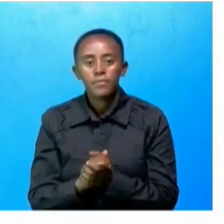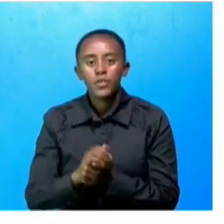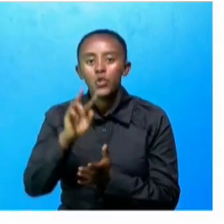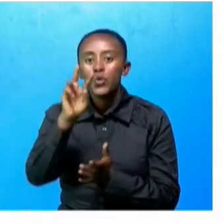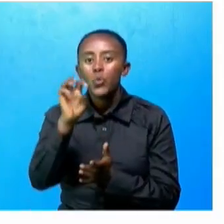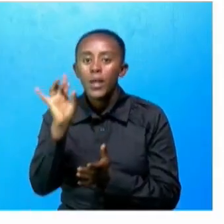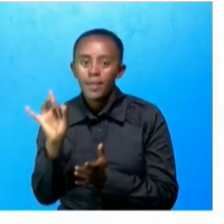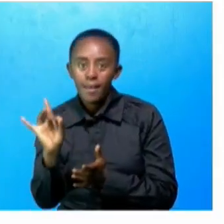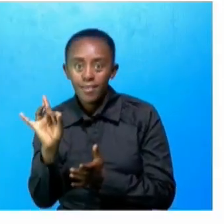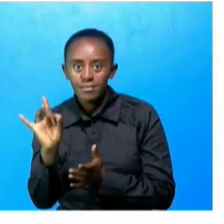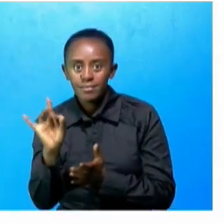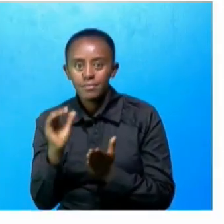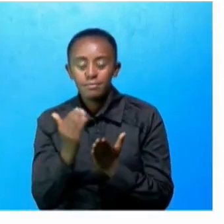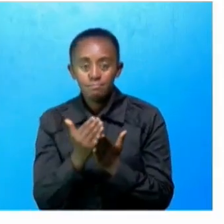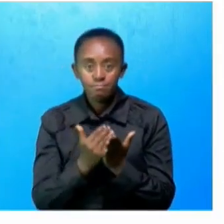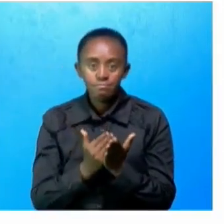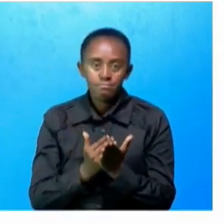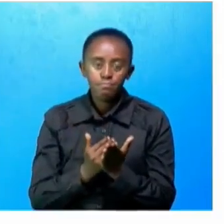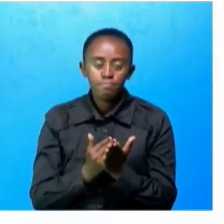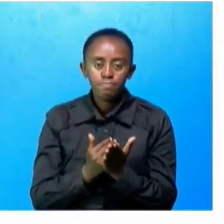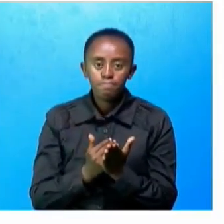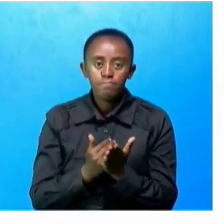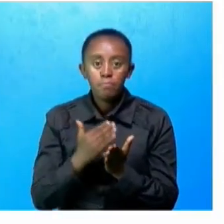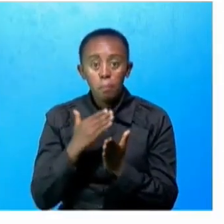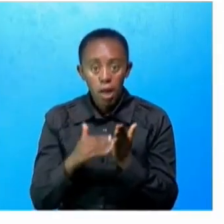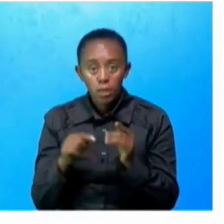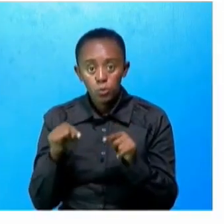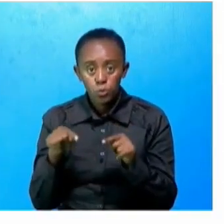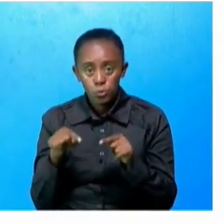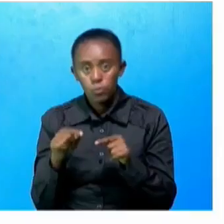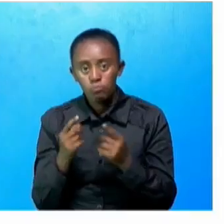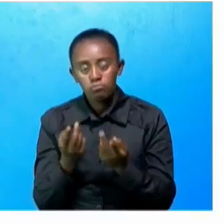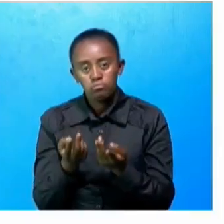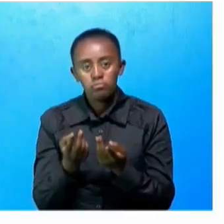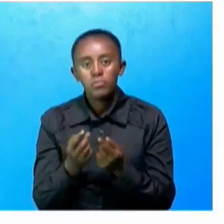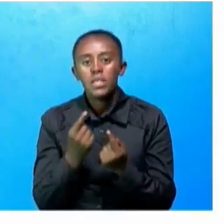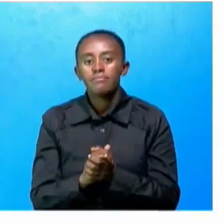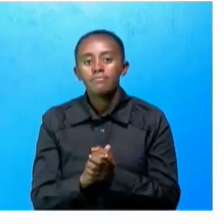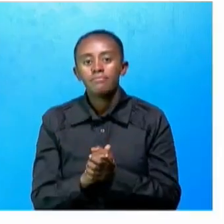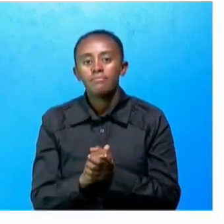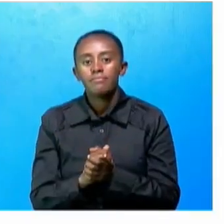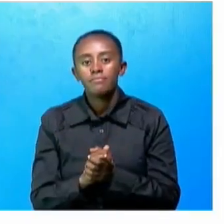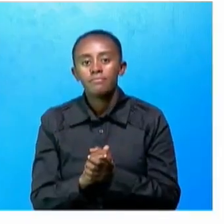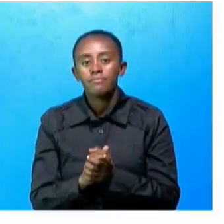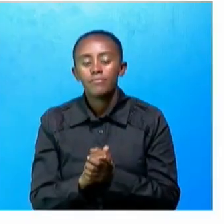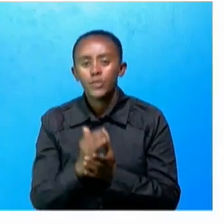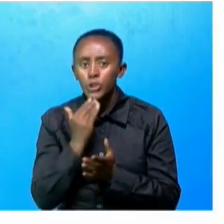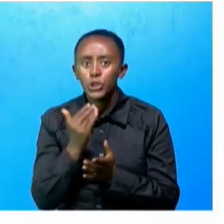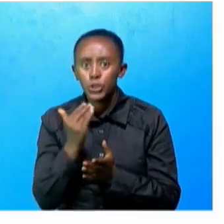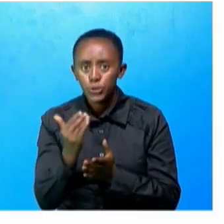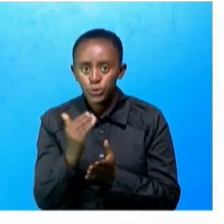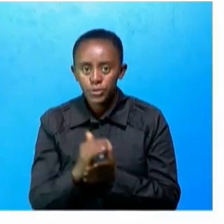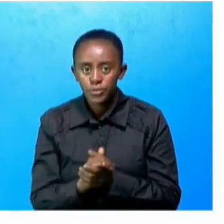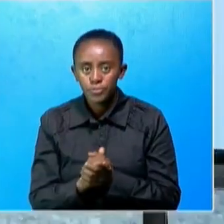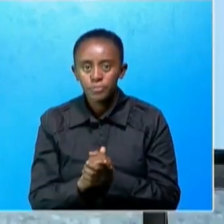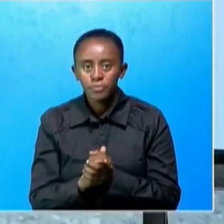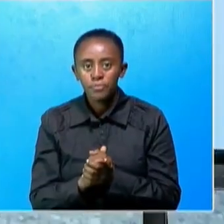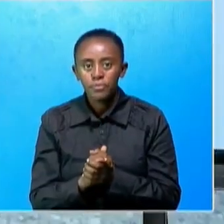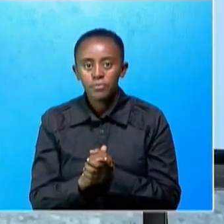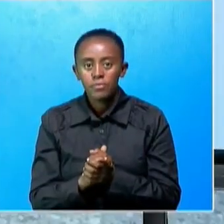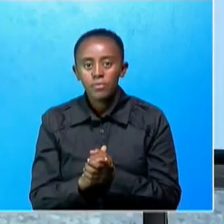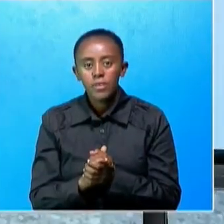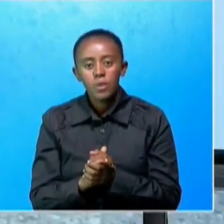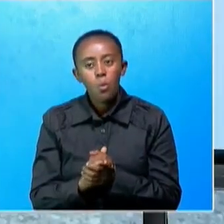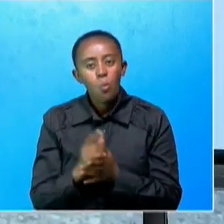28. The part of the lesson that is speaking. Good. What are you going